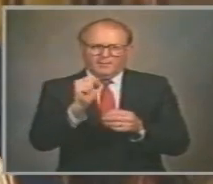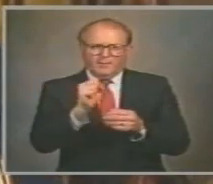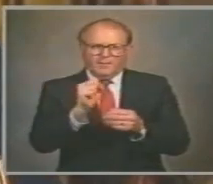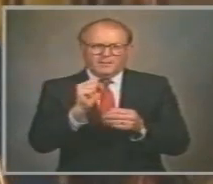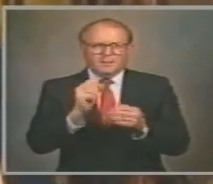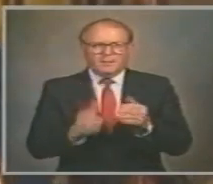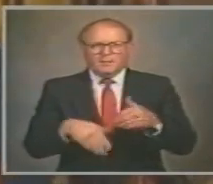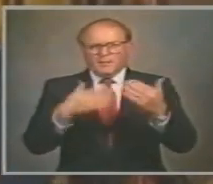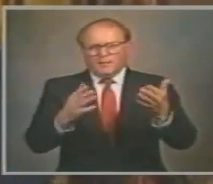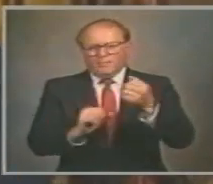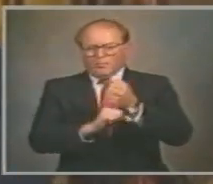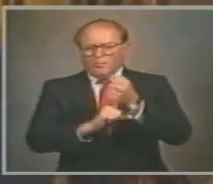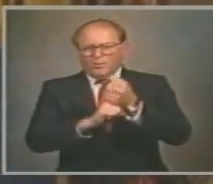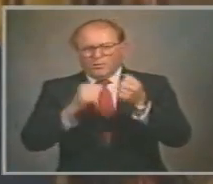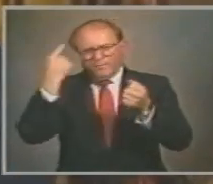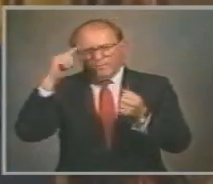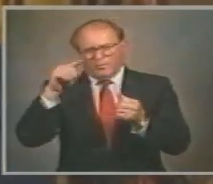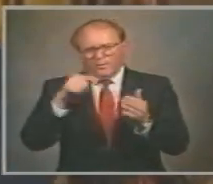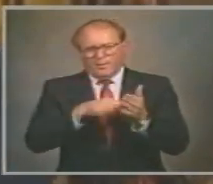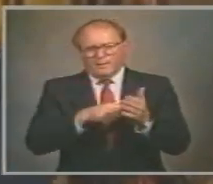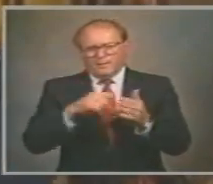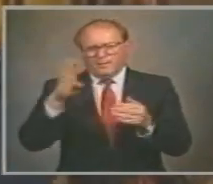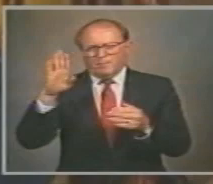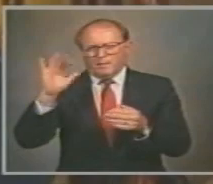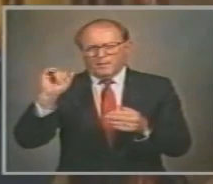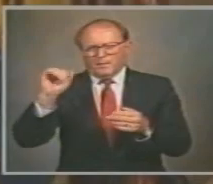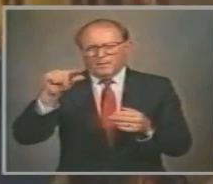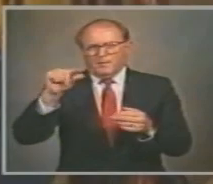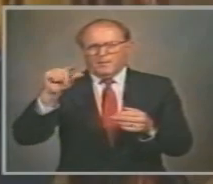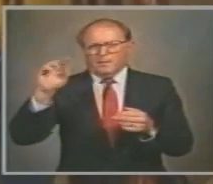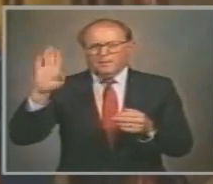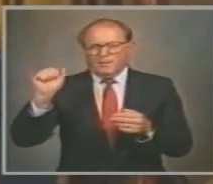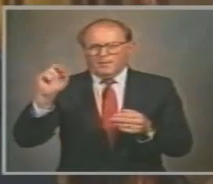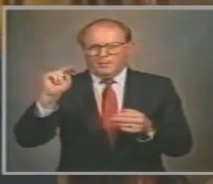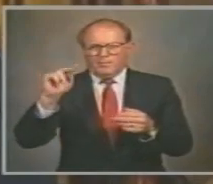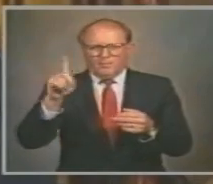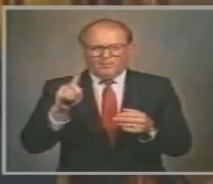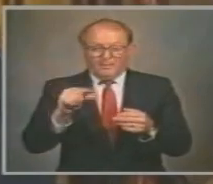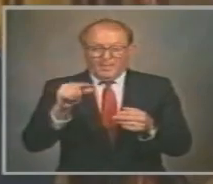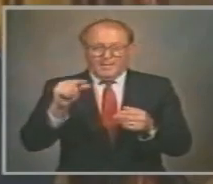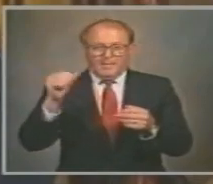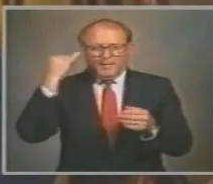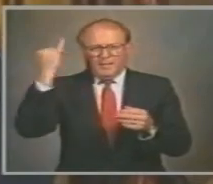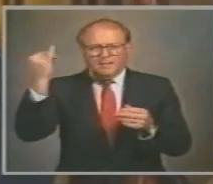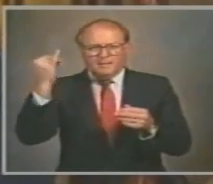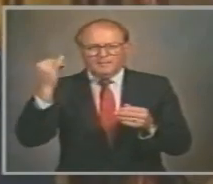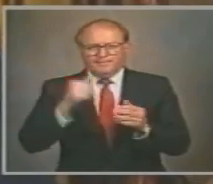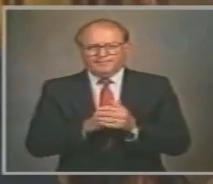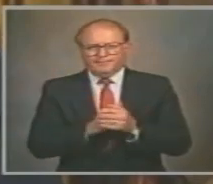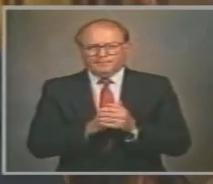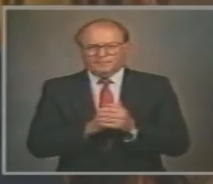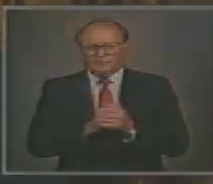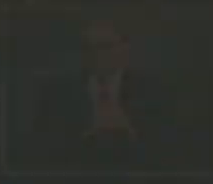Theory. After Ken Hildebrand leads us in a hymn of praise to God, I'll be back for more on this subject.